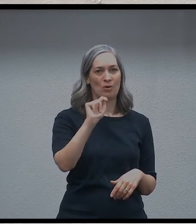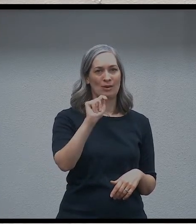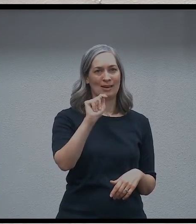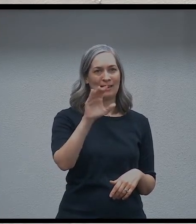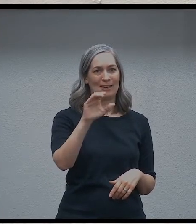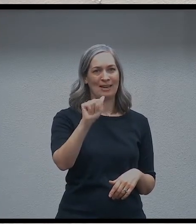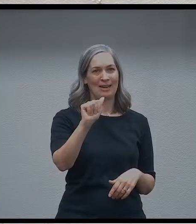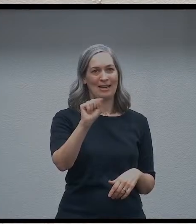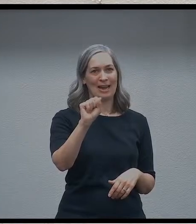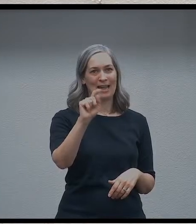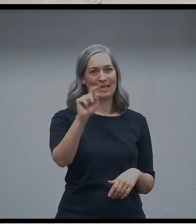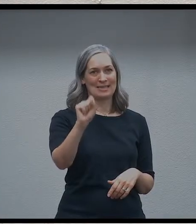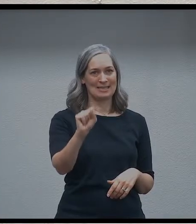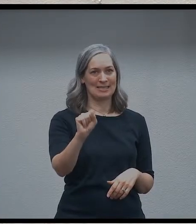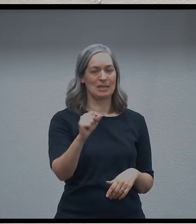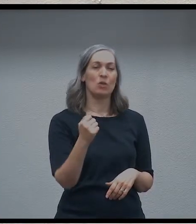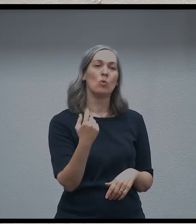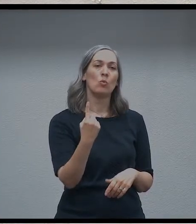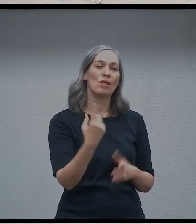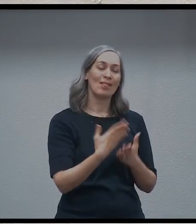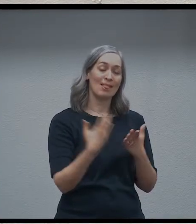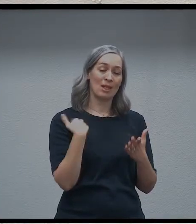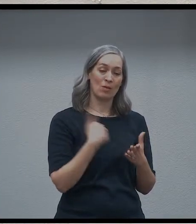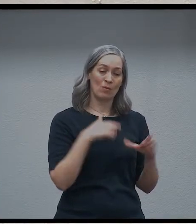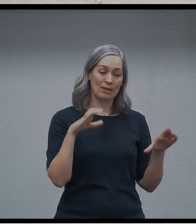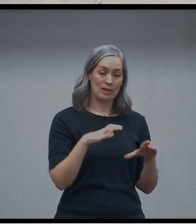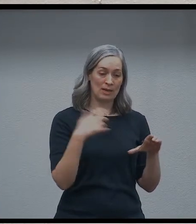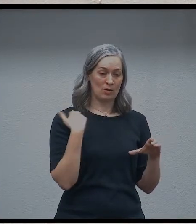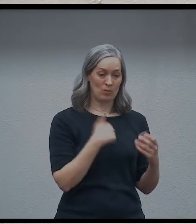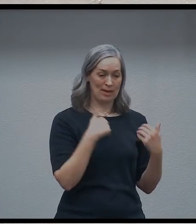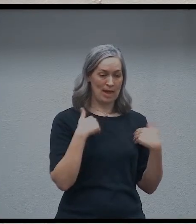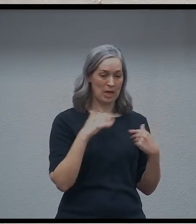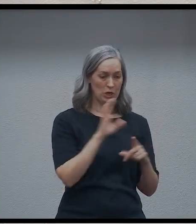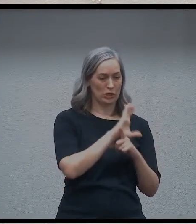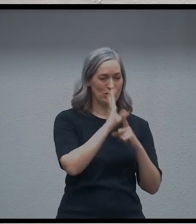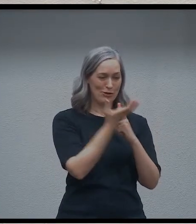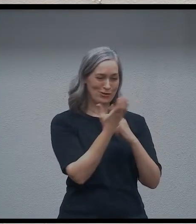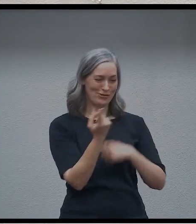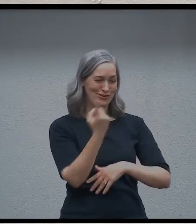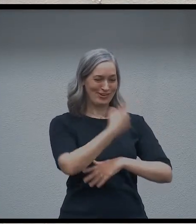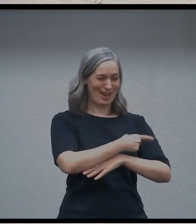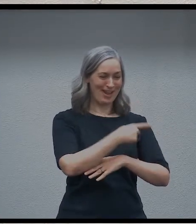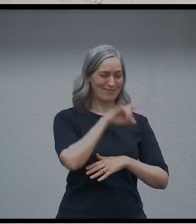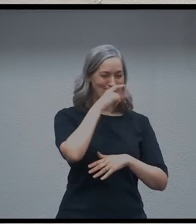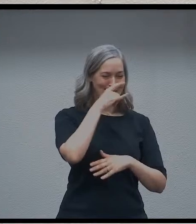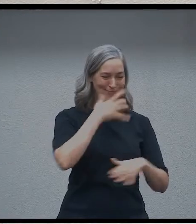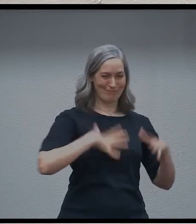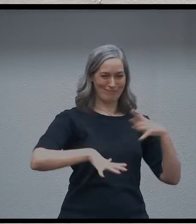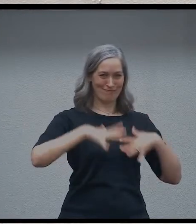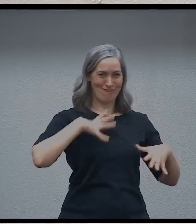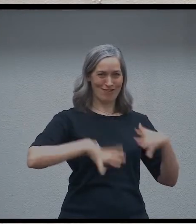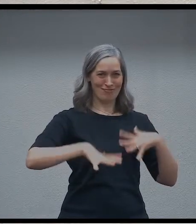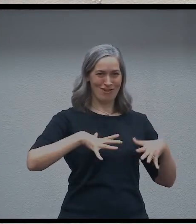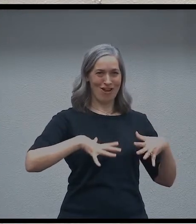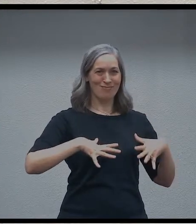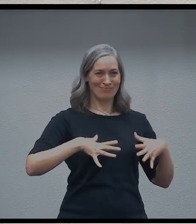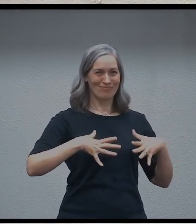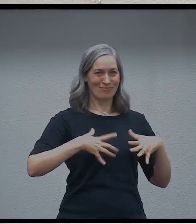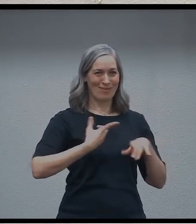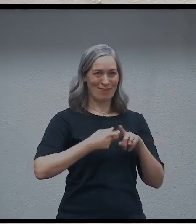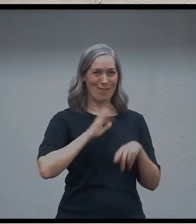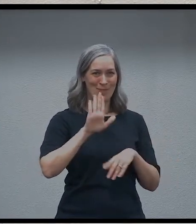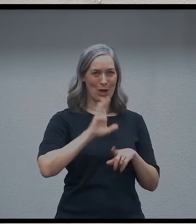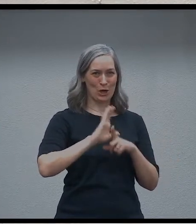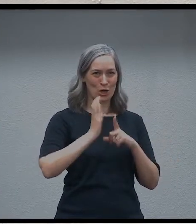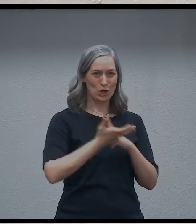And one of the things that we did down there was we got to watch a cultural day where the kids dressed up in their culture, in their